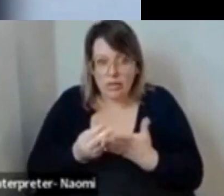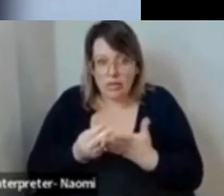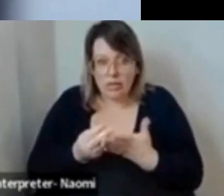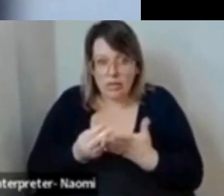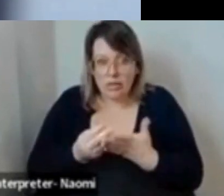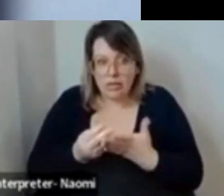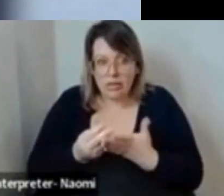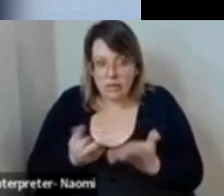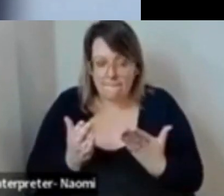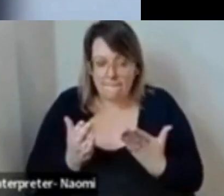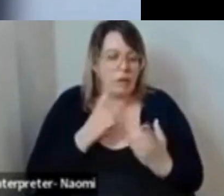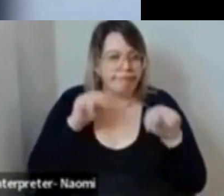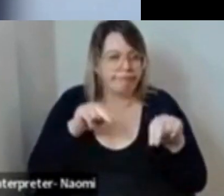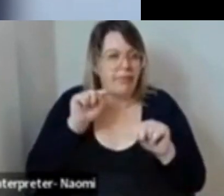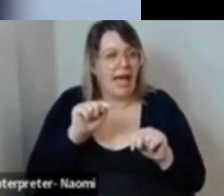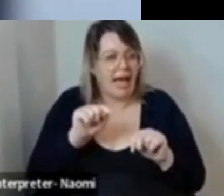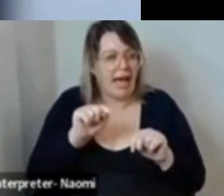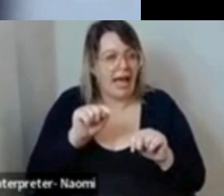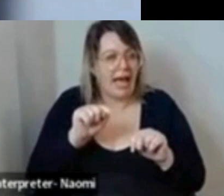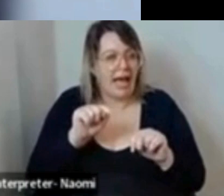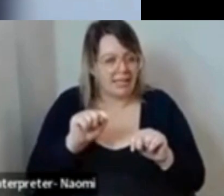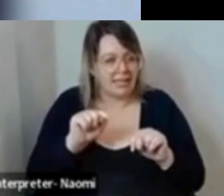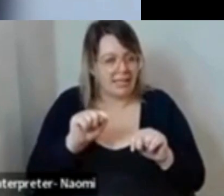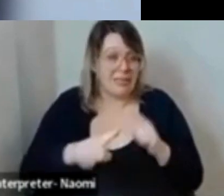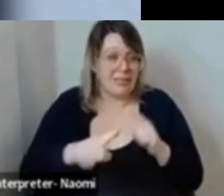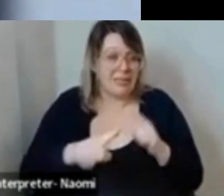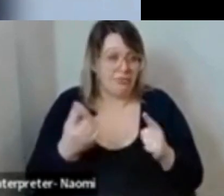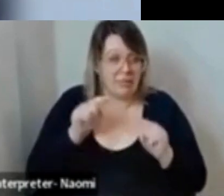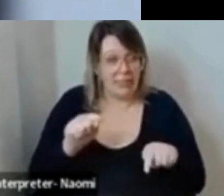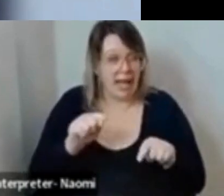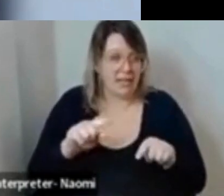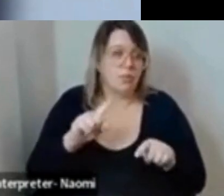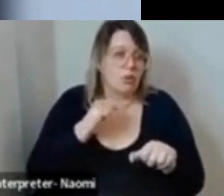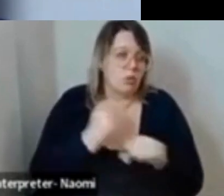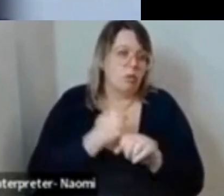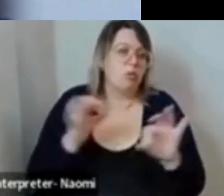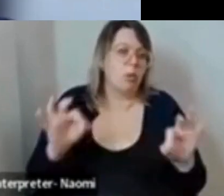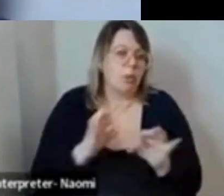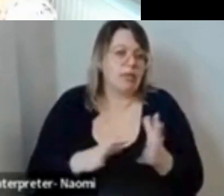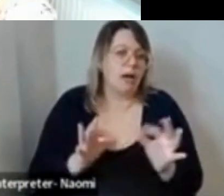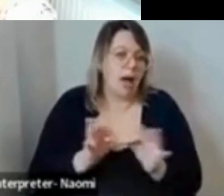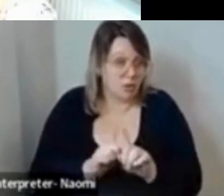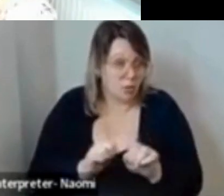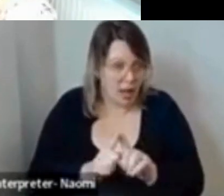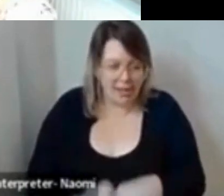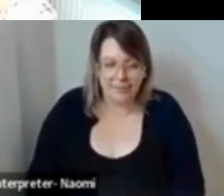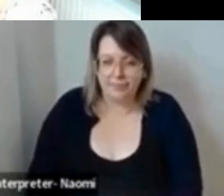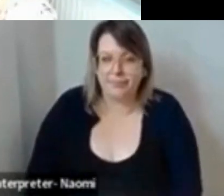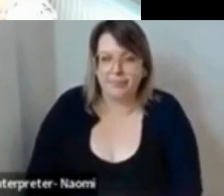grants, and that's something we would do with the Music Hubs programme too. Thank you.